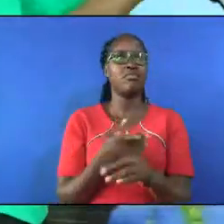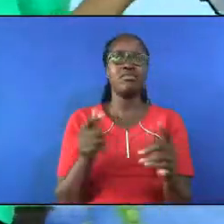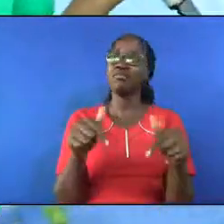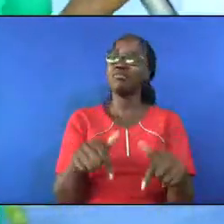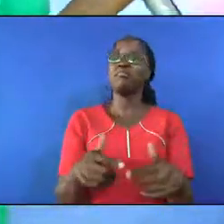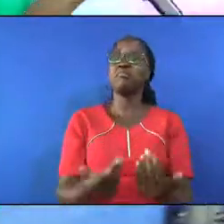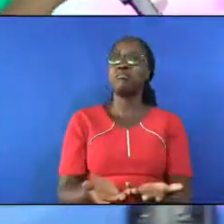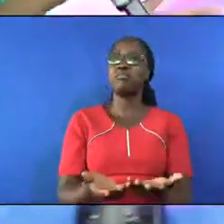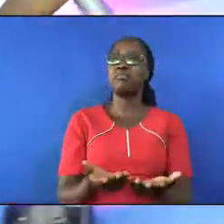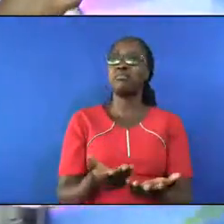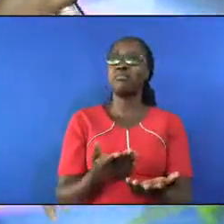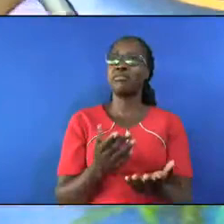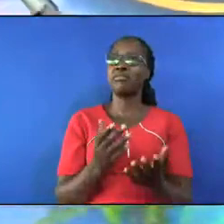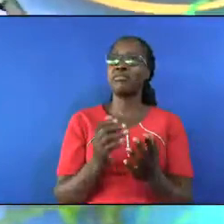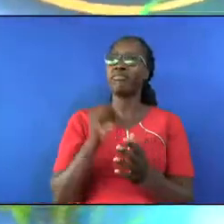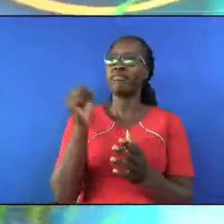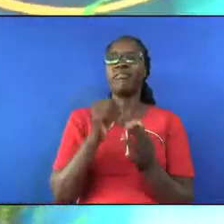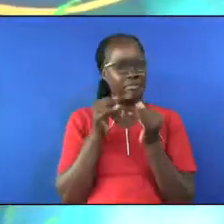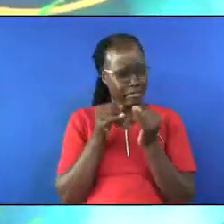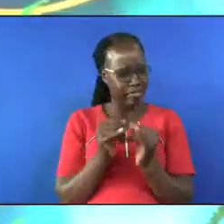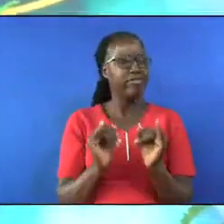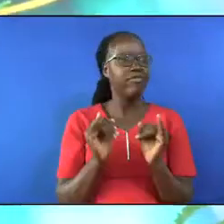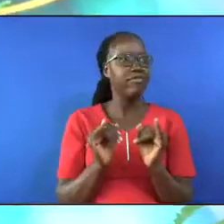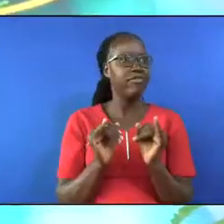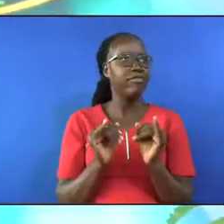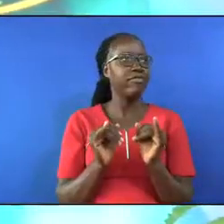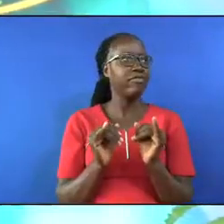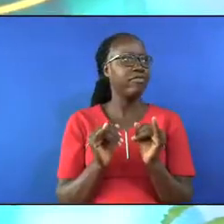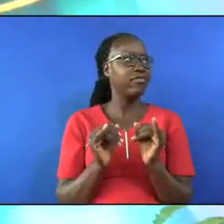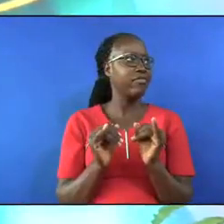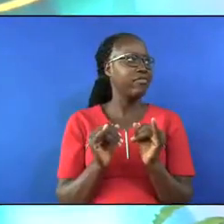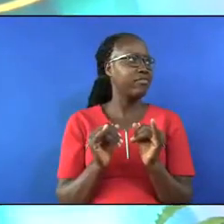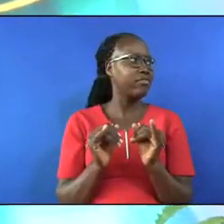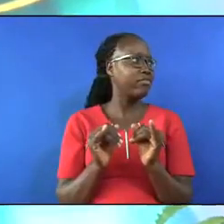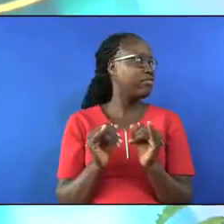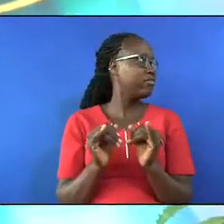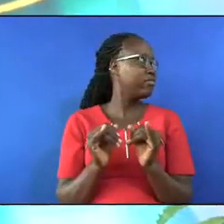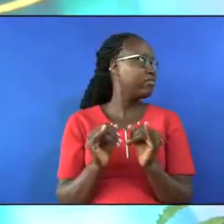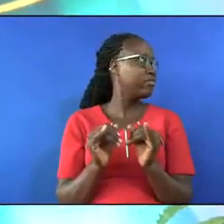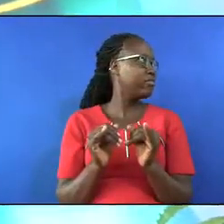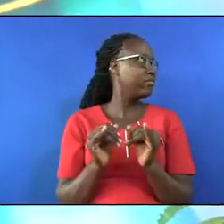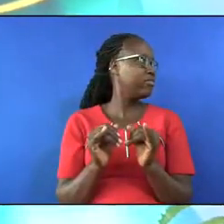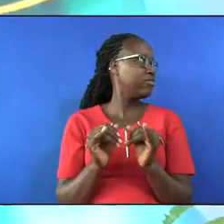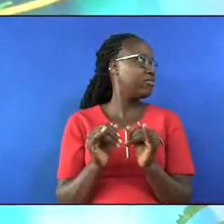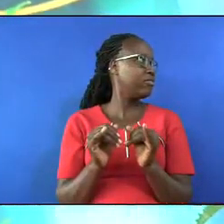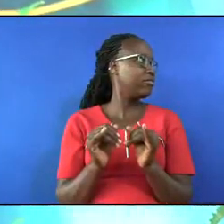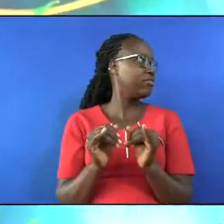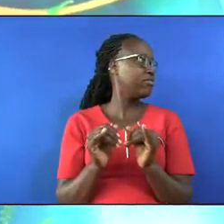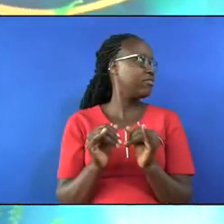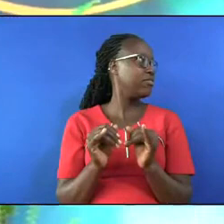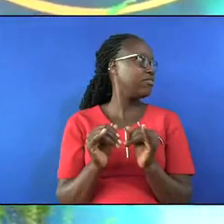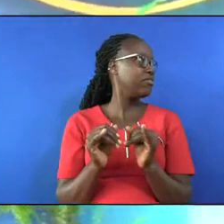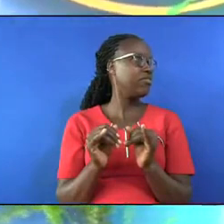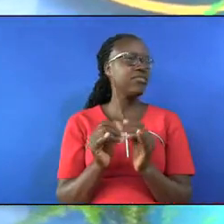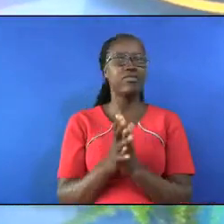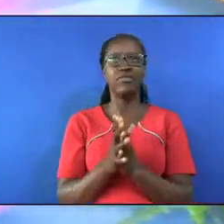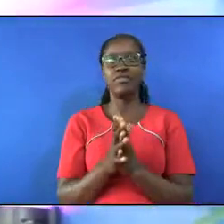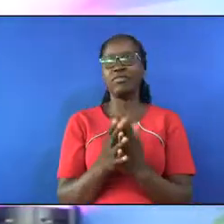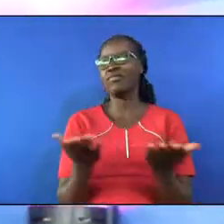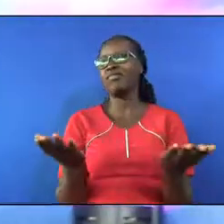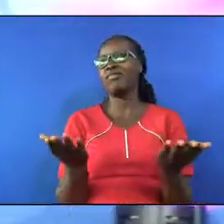these days, if an elder dares, eh? What will you parents do? You know what you'll do,